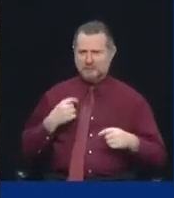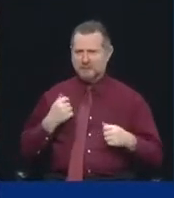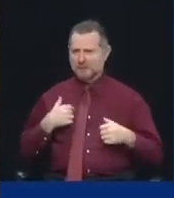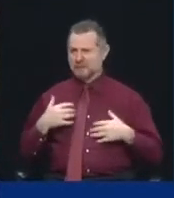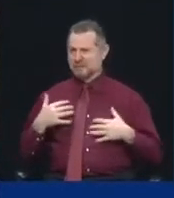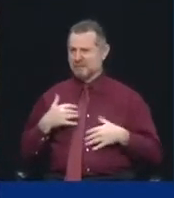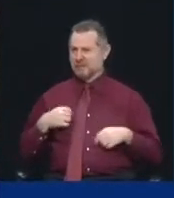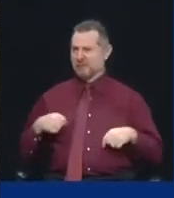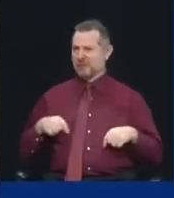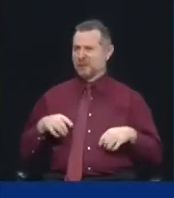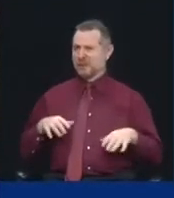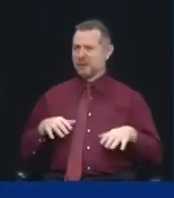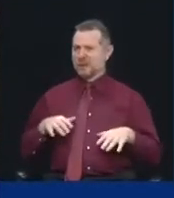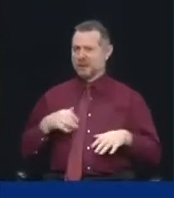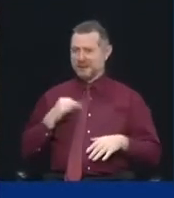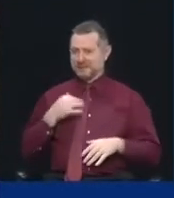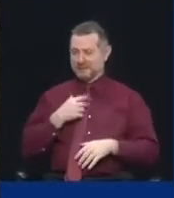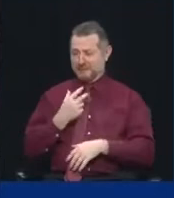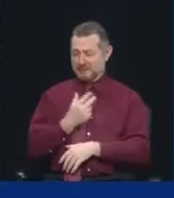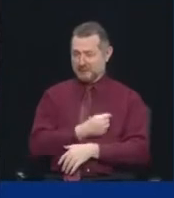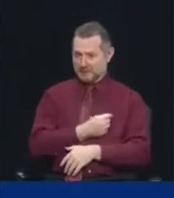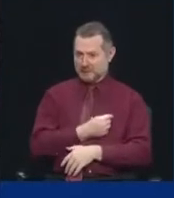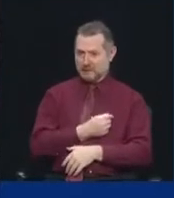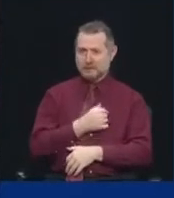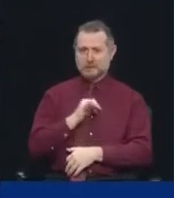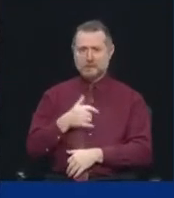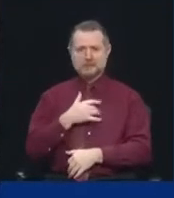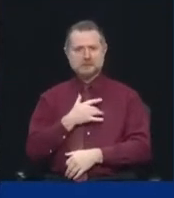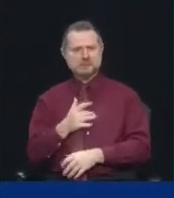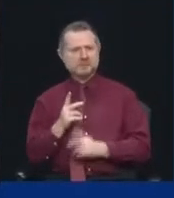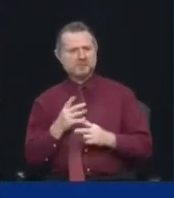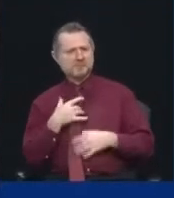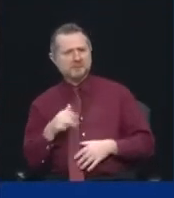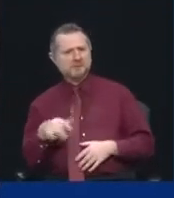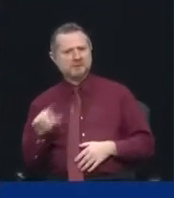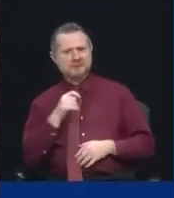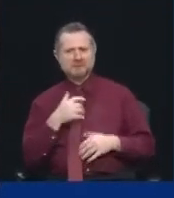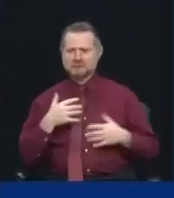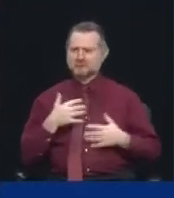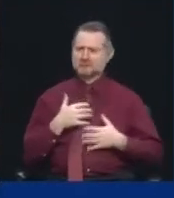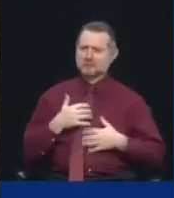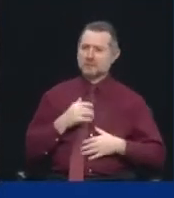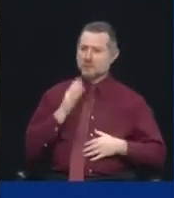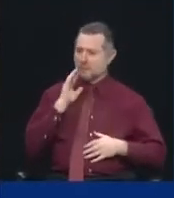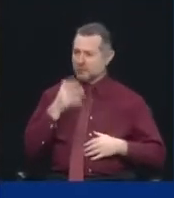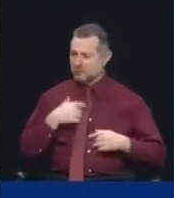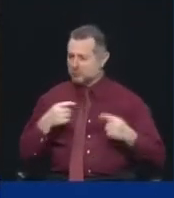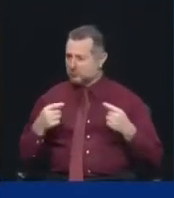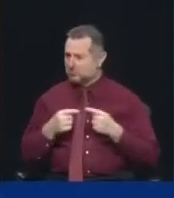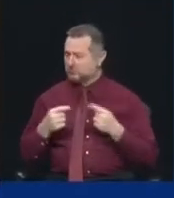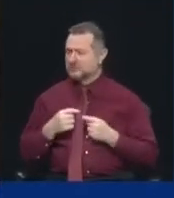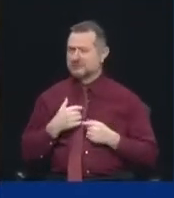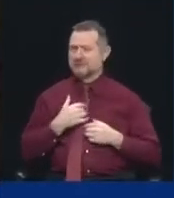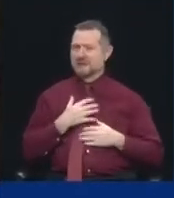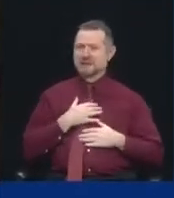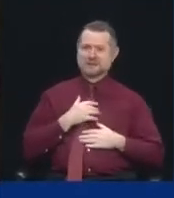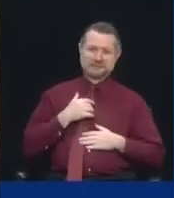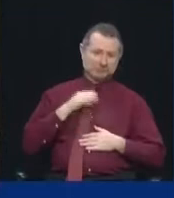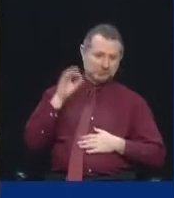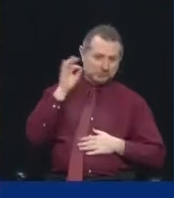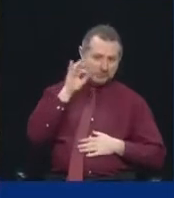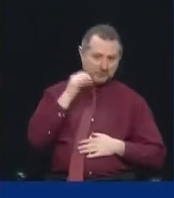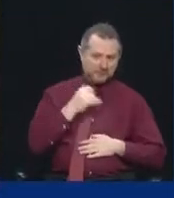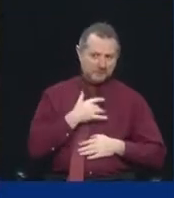gee, what's going to happen to me? It's a human reaction. That's not an unrealistic situation. You fear what you don't know.